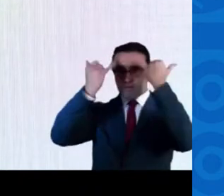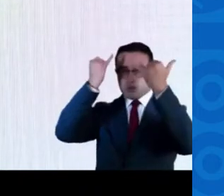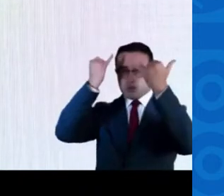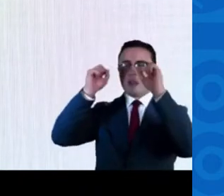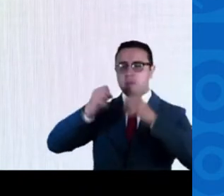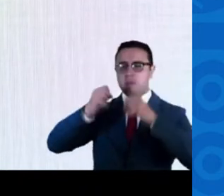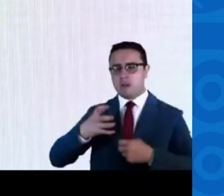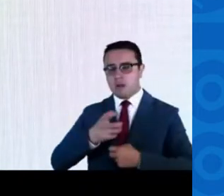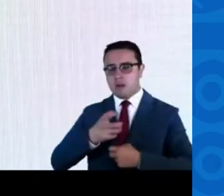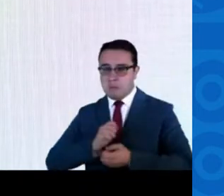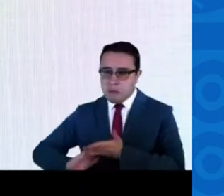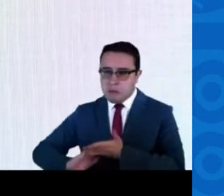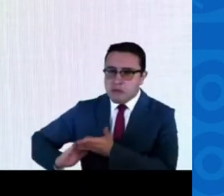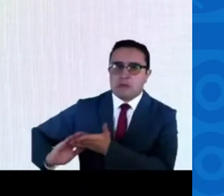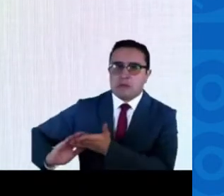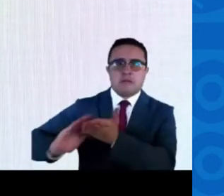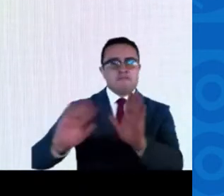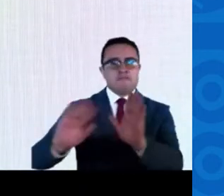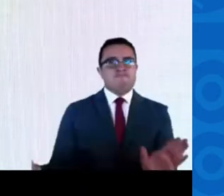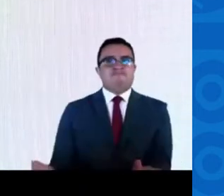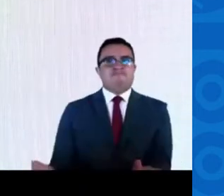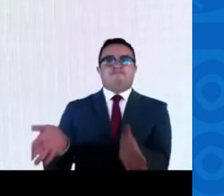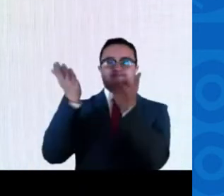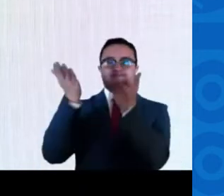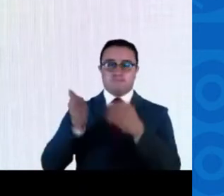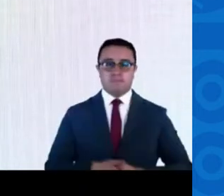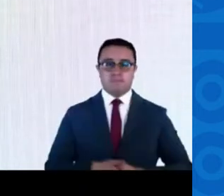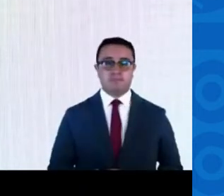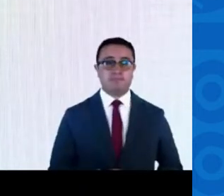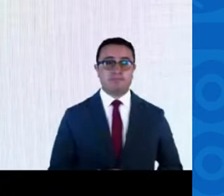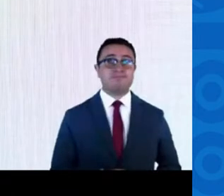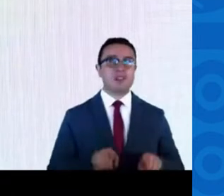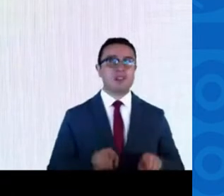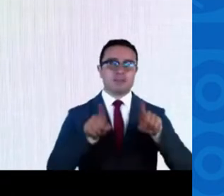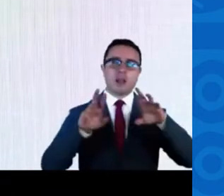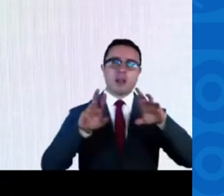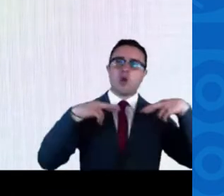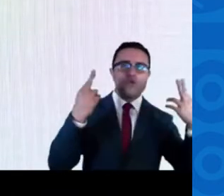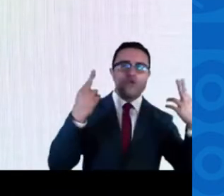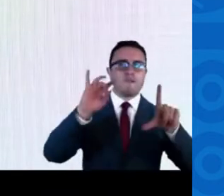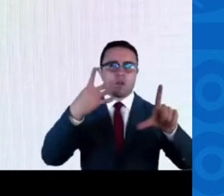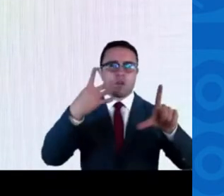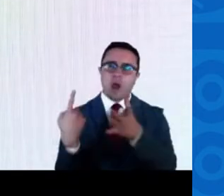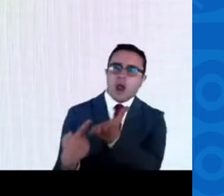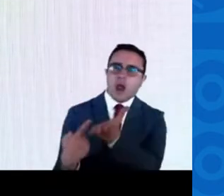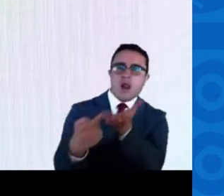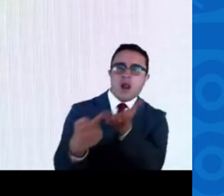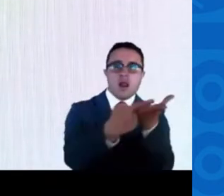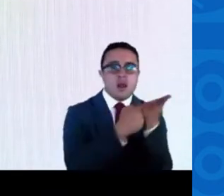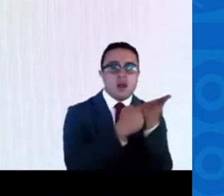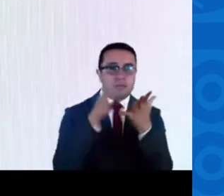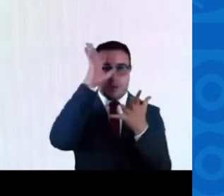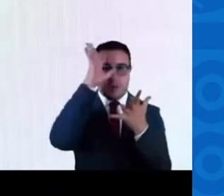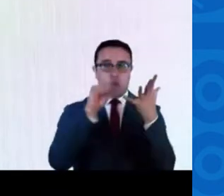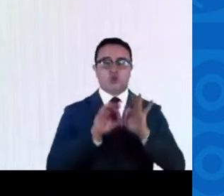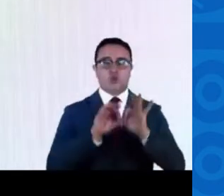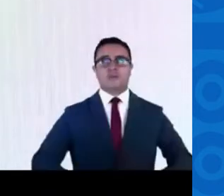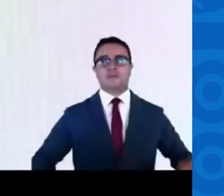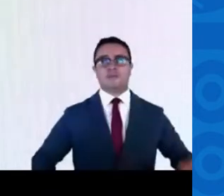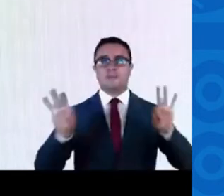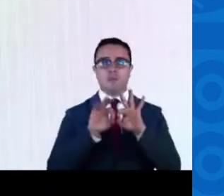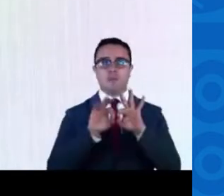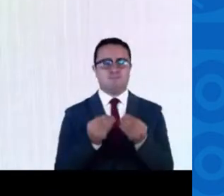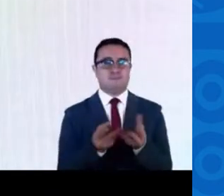to combat hunger and malnutrition. Out of these dialogues,